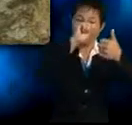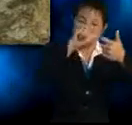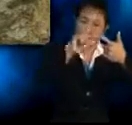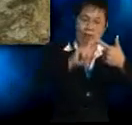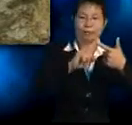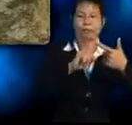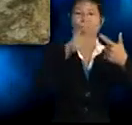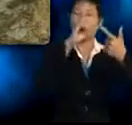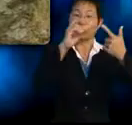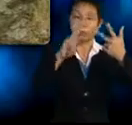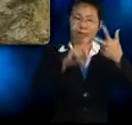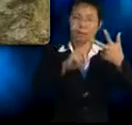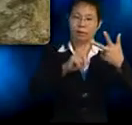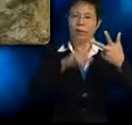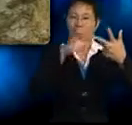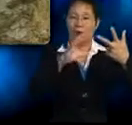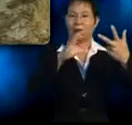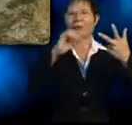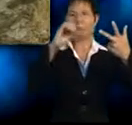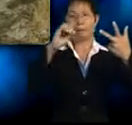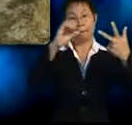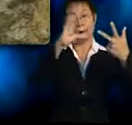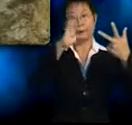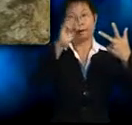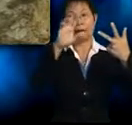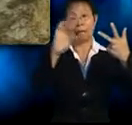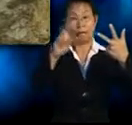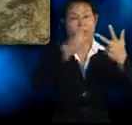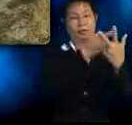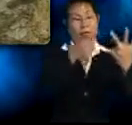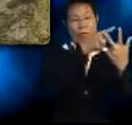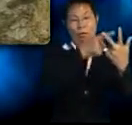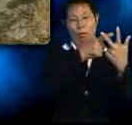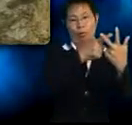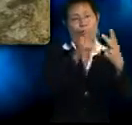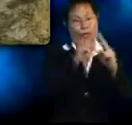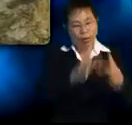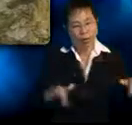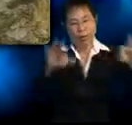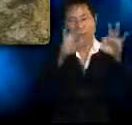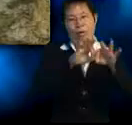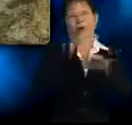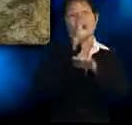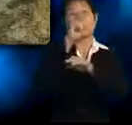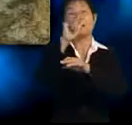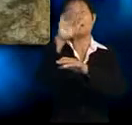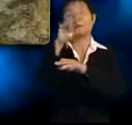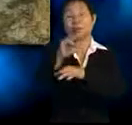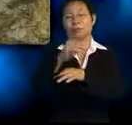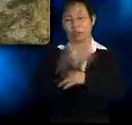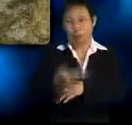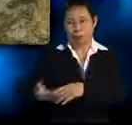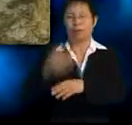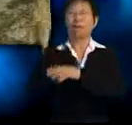calcium, oxygen, and carbon. It is one of the many useful calcium compounds.